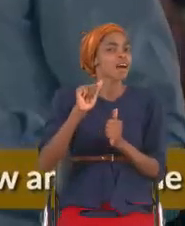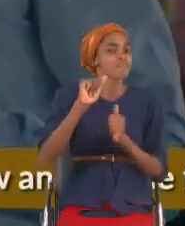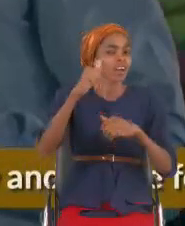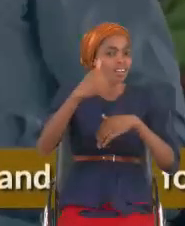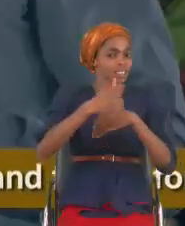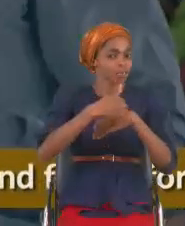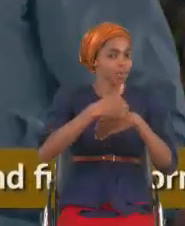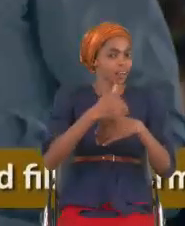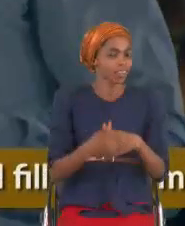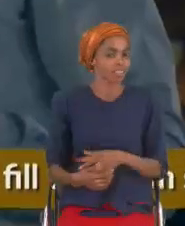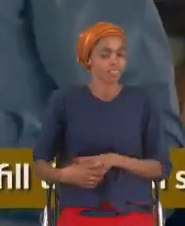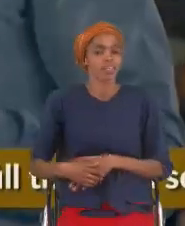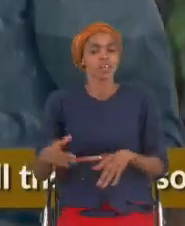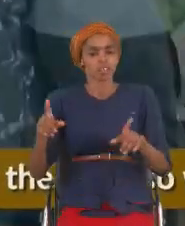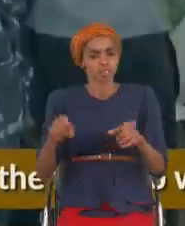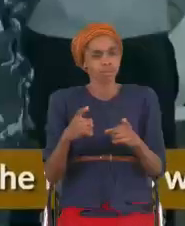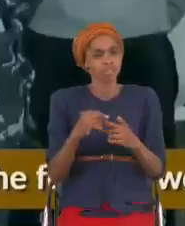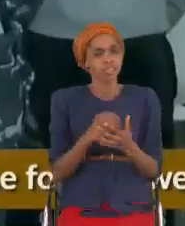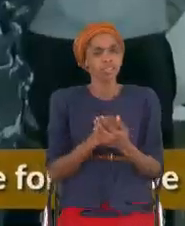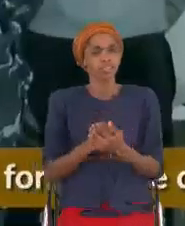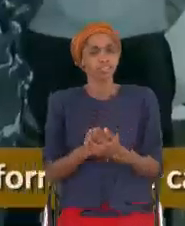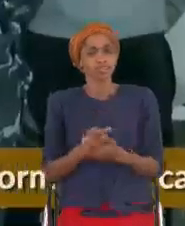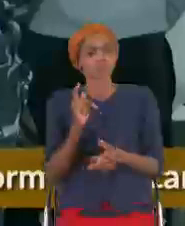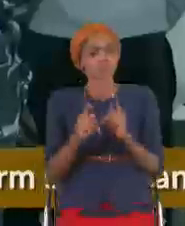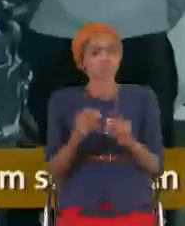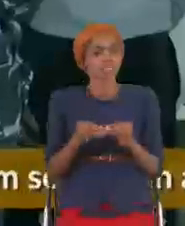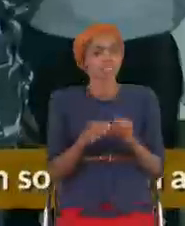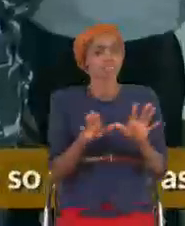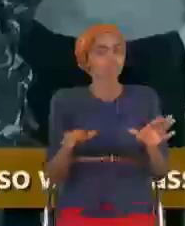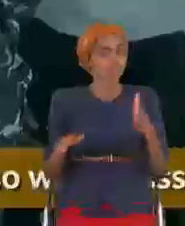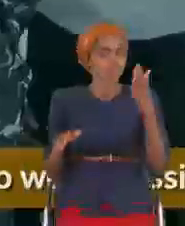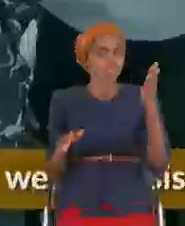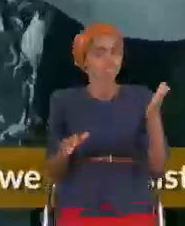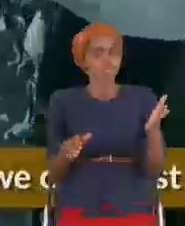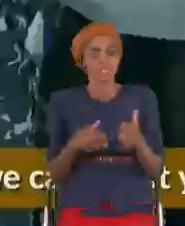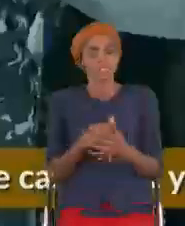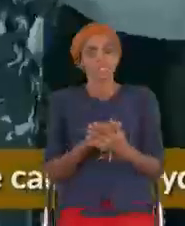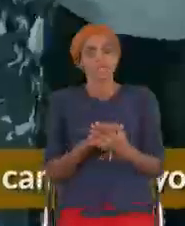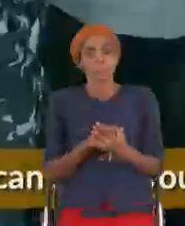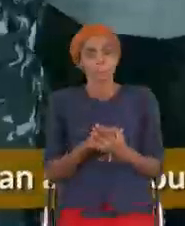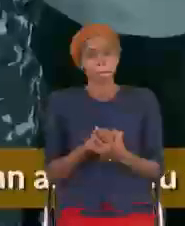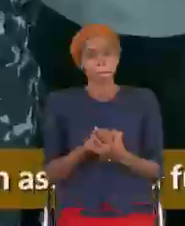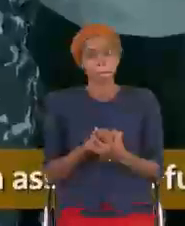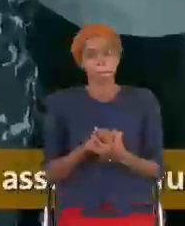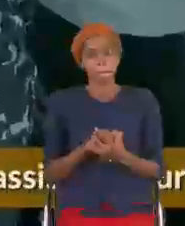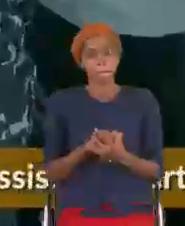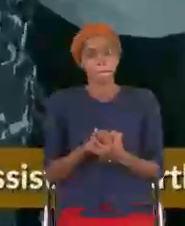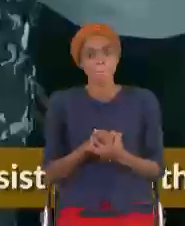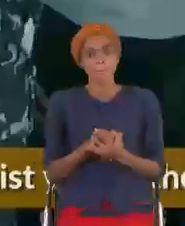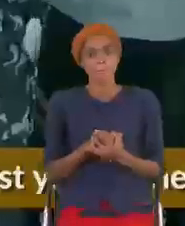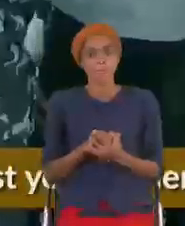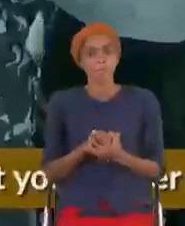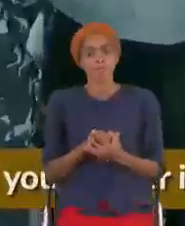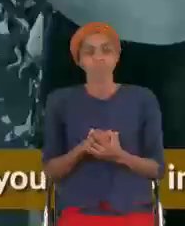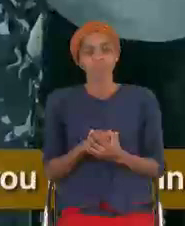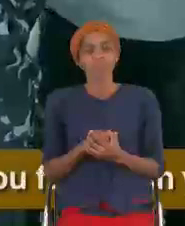car park, on the fields there to my right-hand side. There are people in the children hall